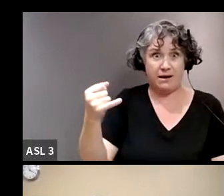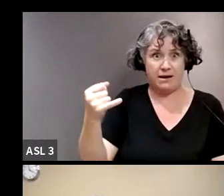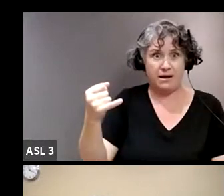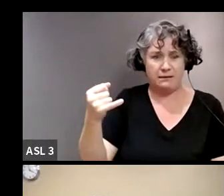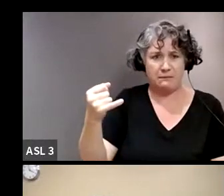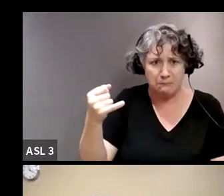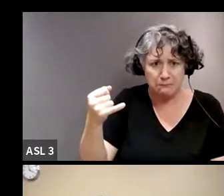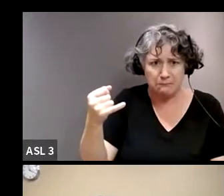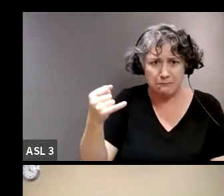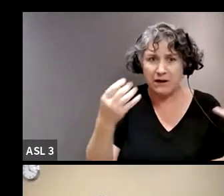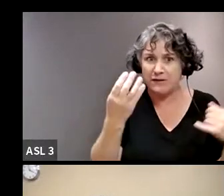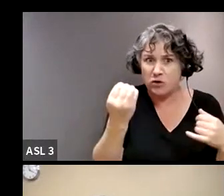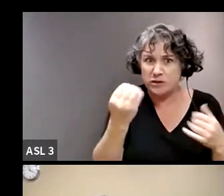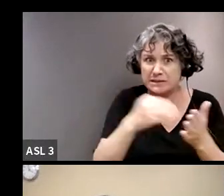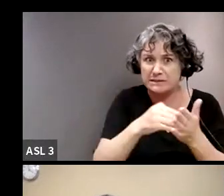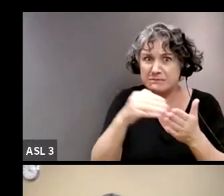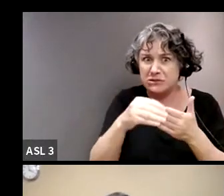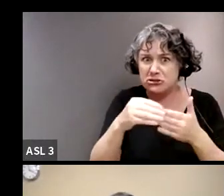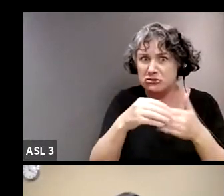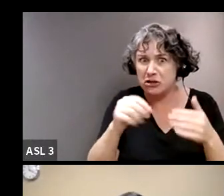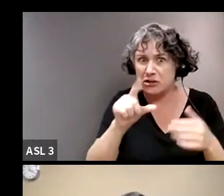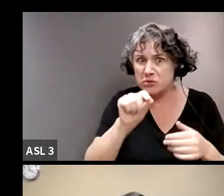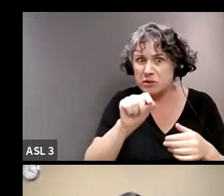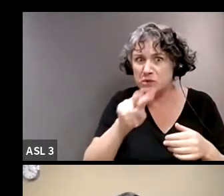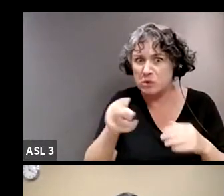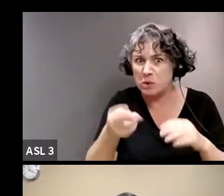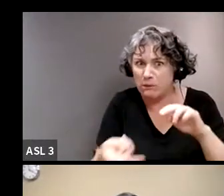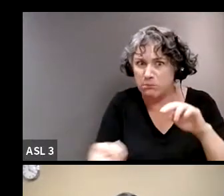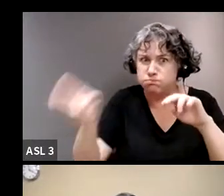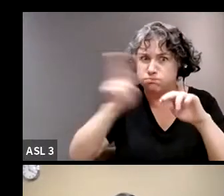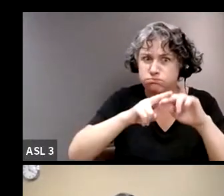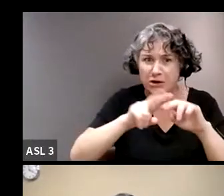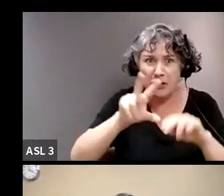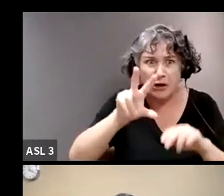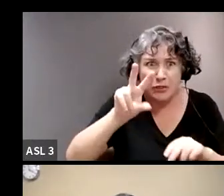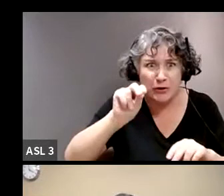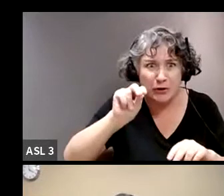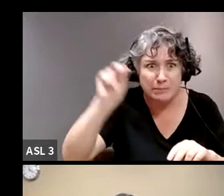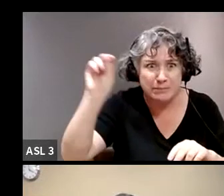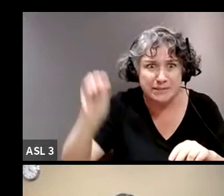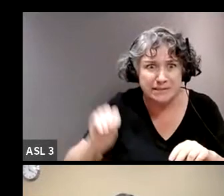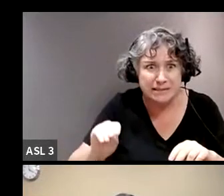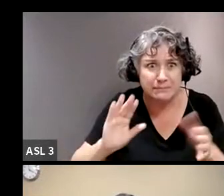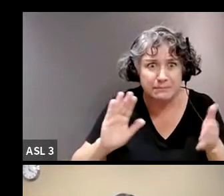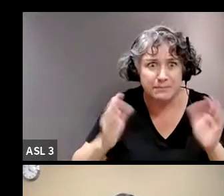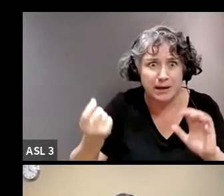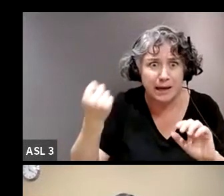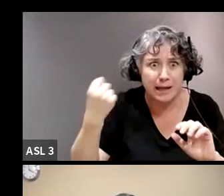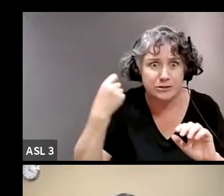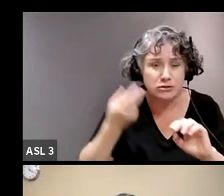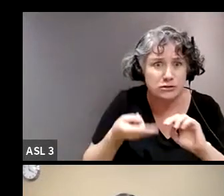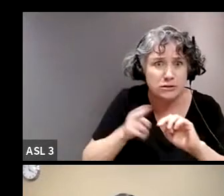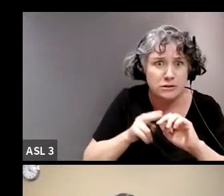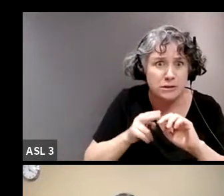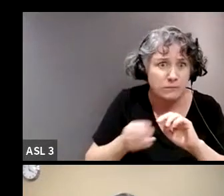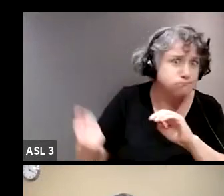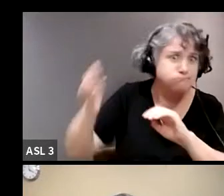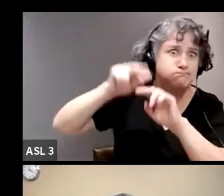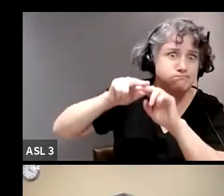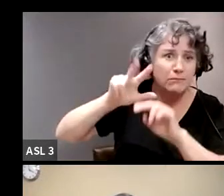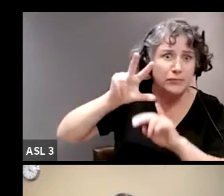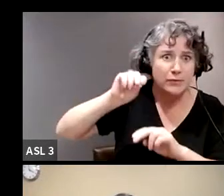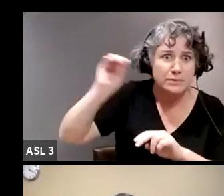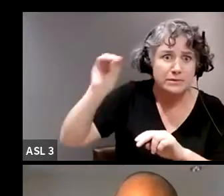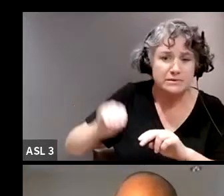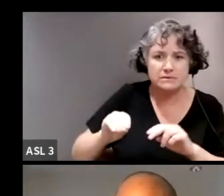14 million dollars in 2022 that's more than 30 percent higher than last year's increase we have that rapidly